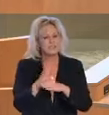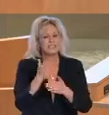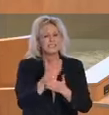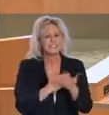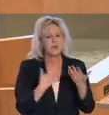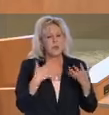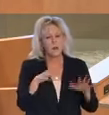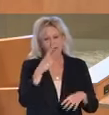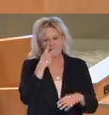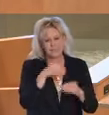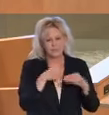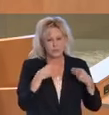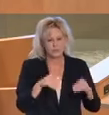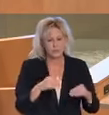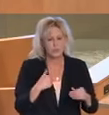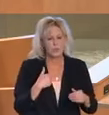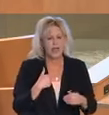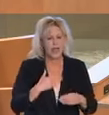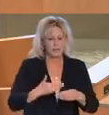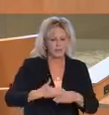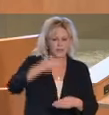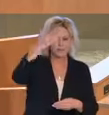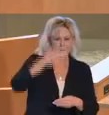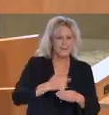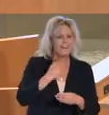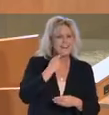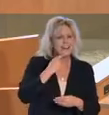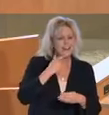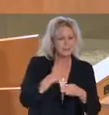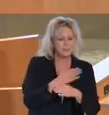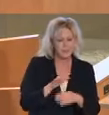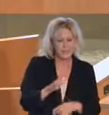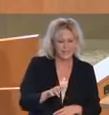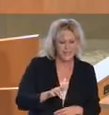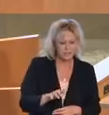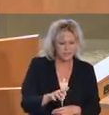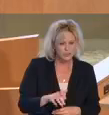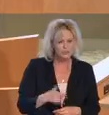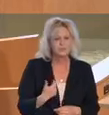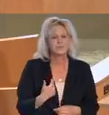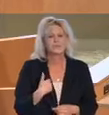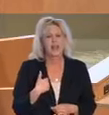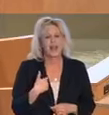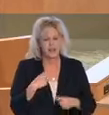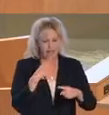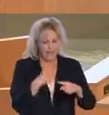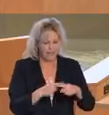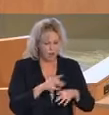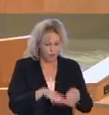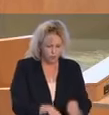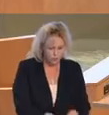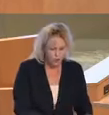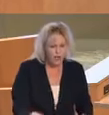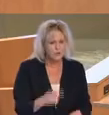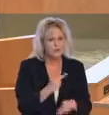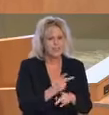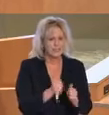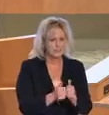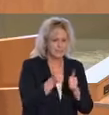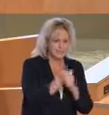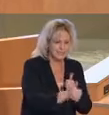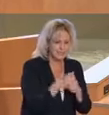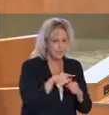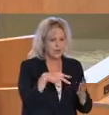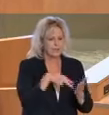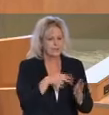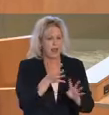in our stores. You have the physical barrier between the checkout clerk and the customer. You have the X's on the ground to keep the physical distance when you're